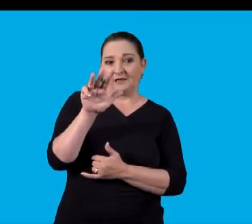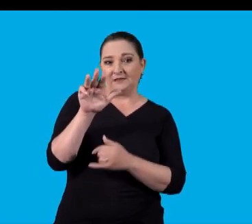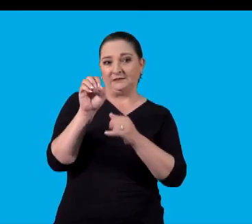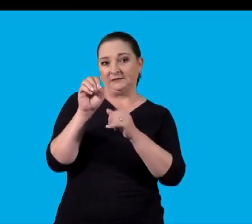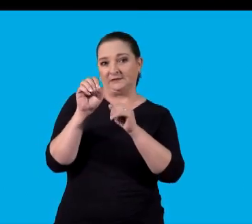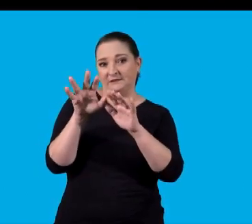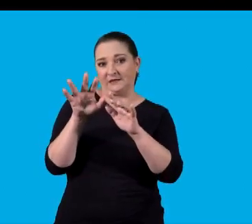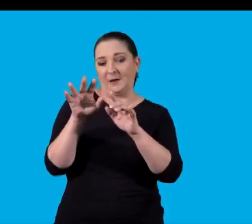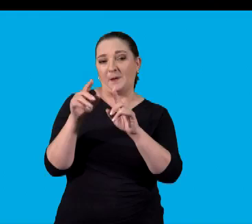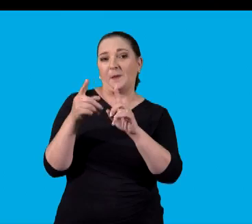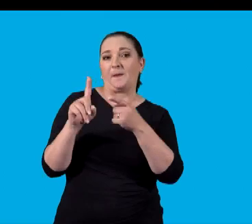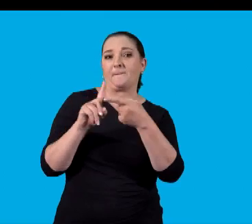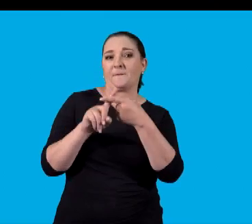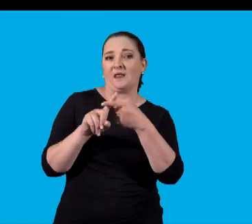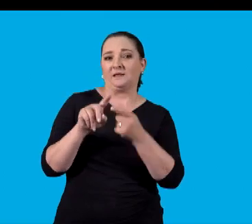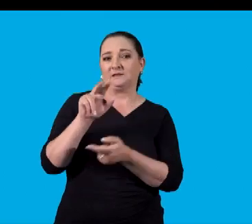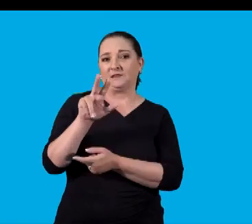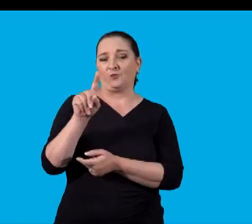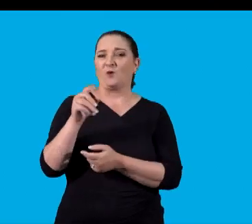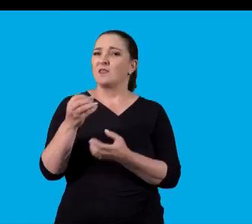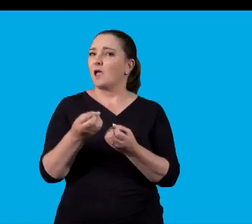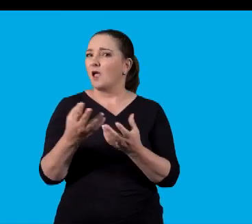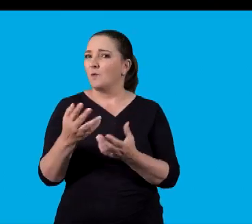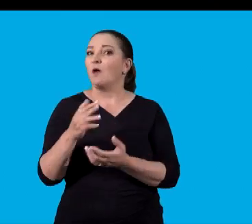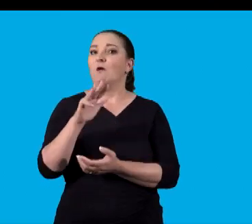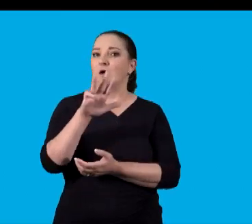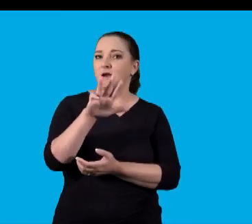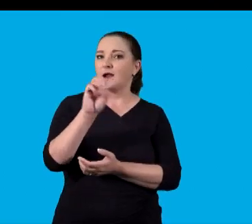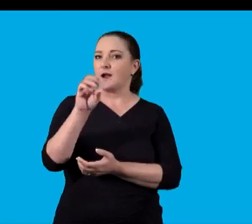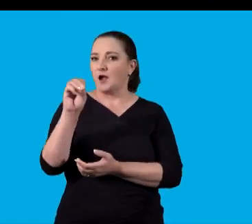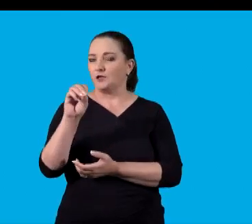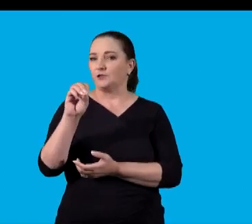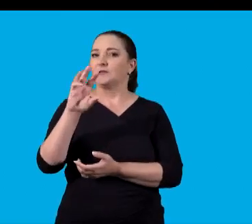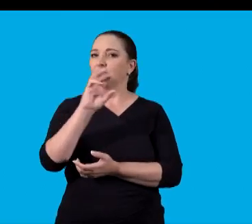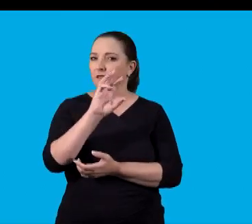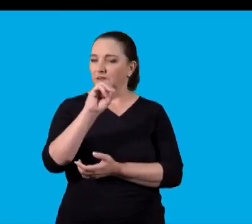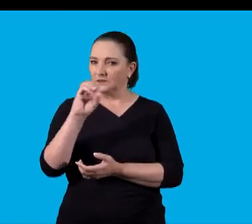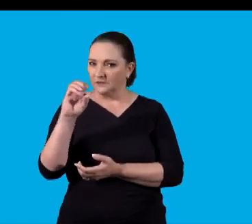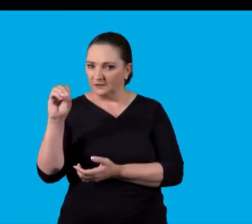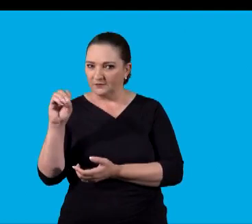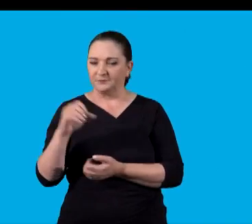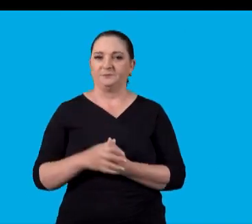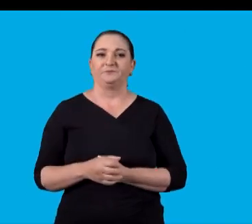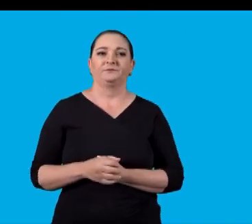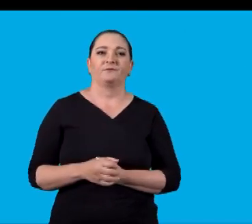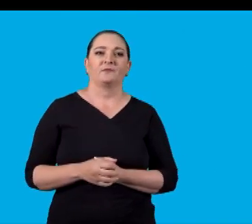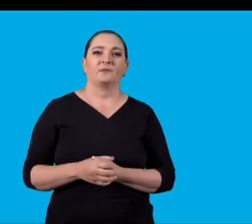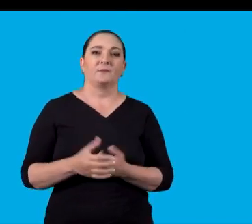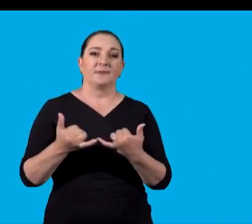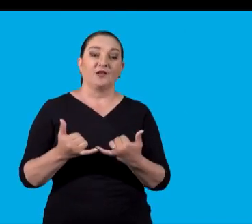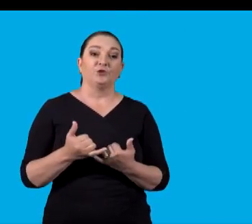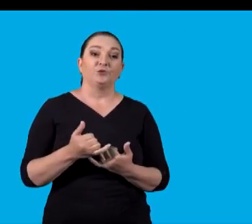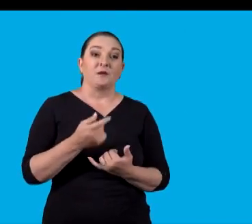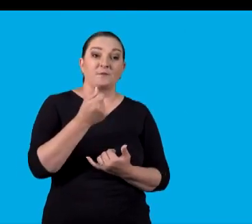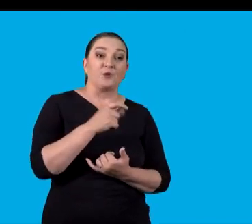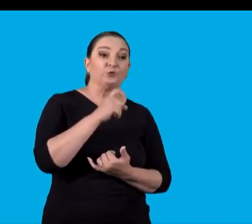which is how much? 900,000. Okay, so I'm coming here to say funds used to repurchase shares, it